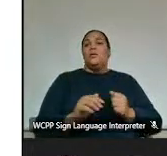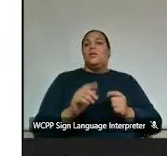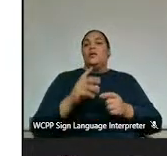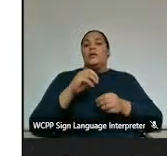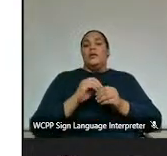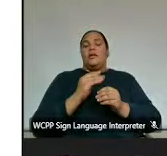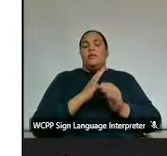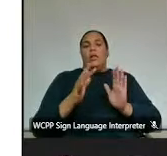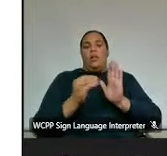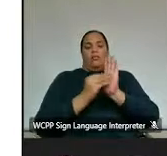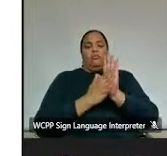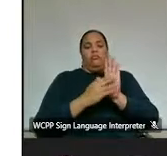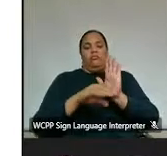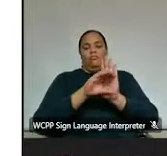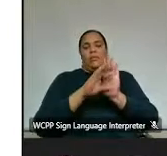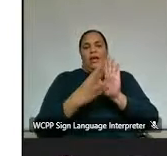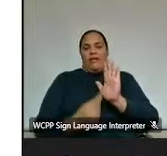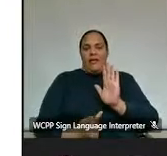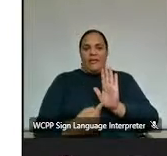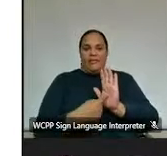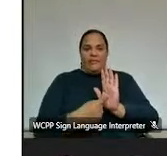bill.